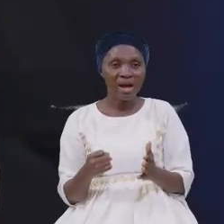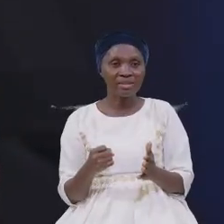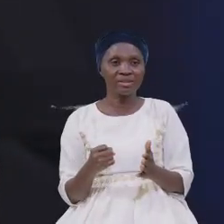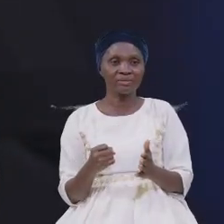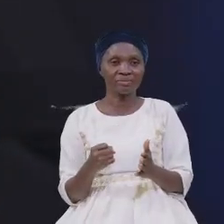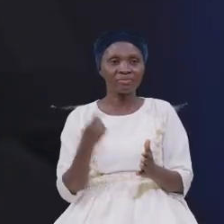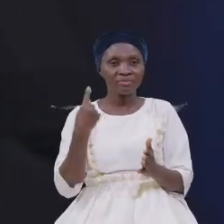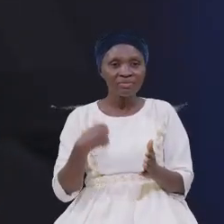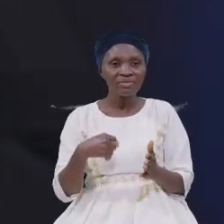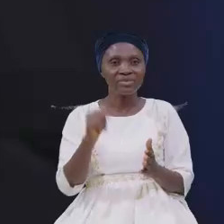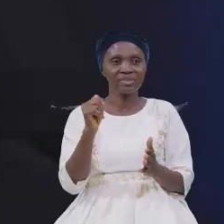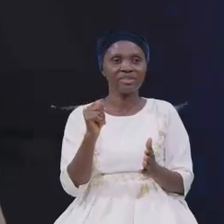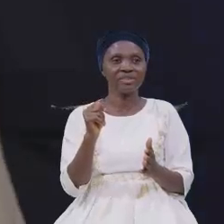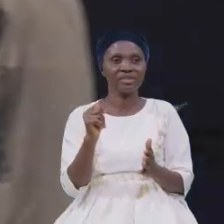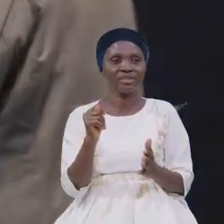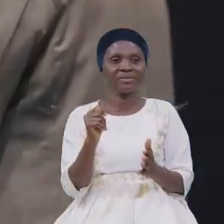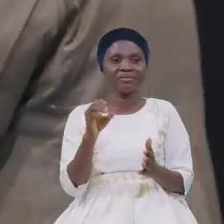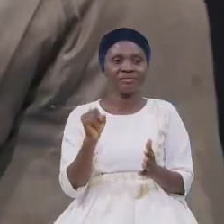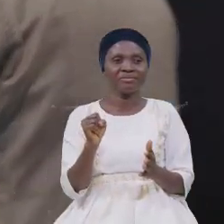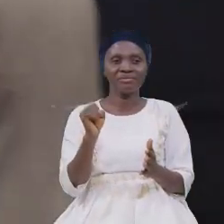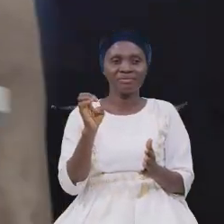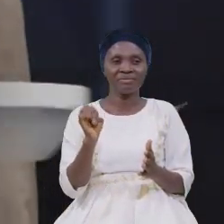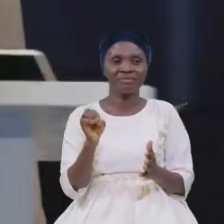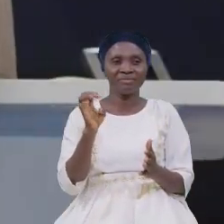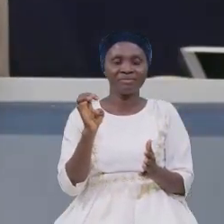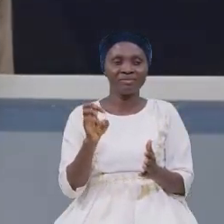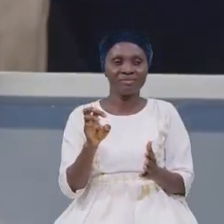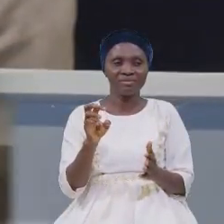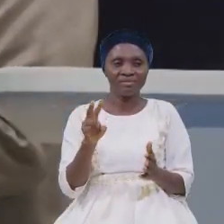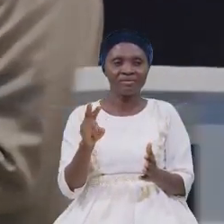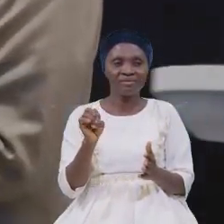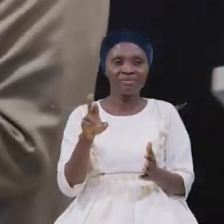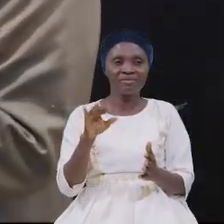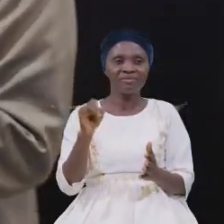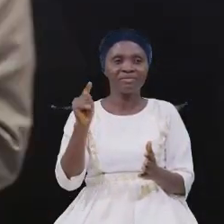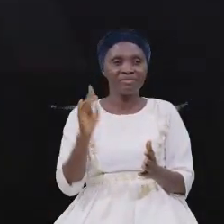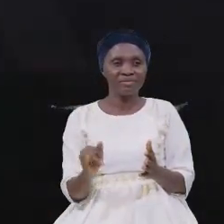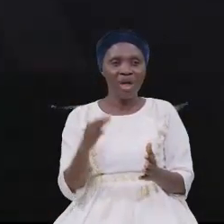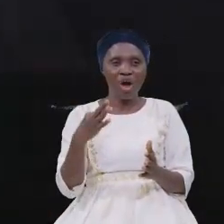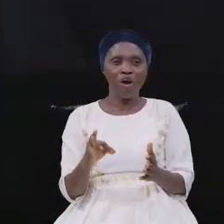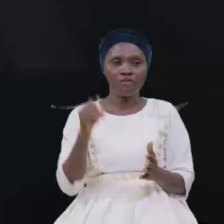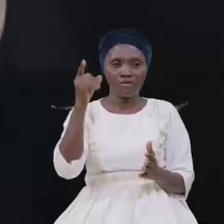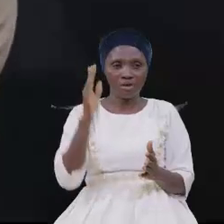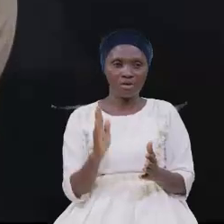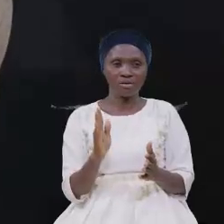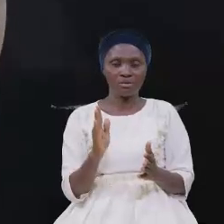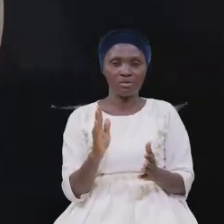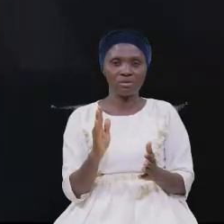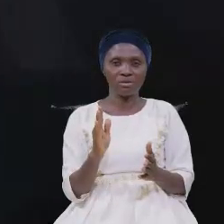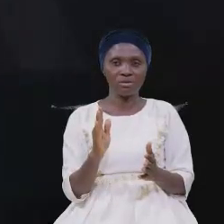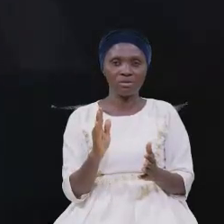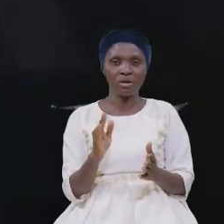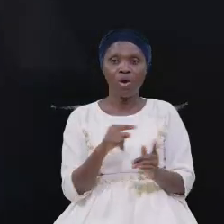God. How did that one come in? And the severity of God. When